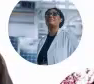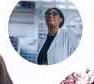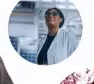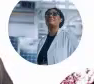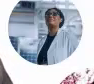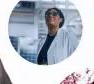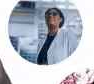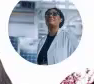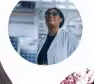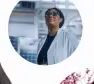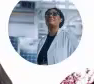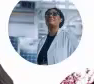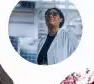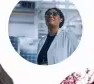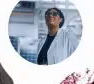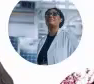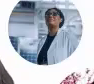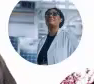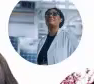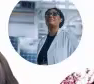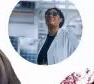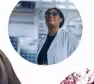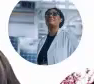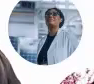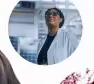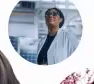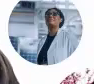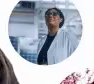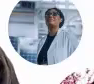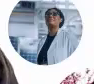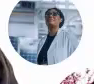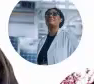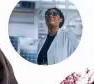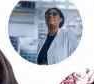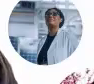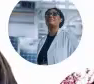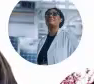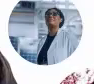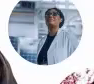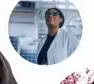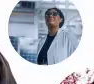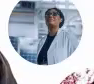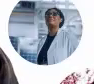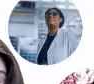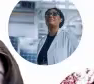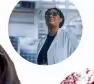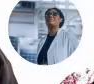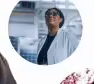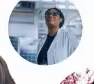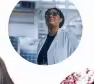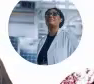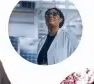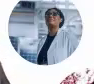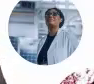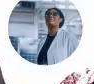Foundation under grant number 2224093. Any opinions, findings, interpretations, conclusions, or